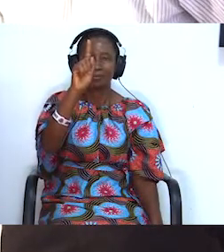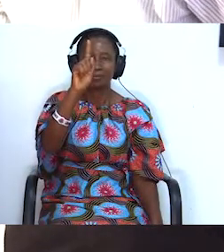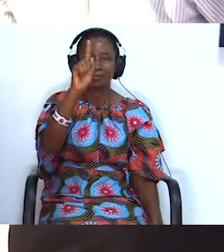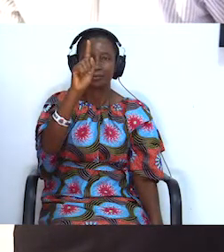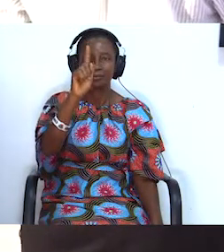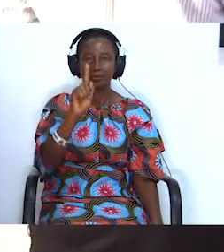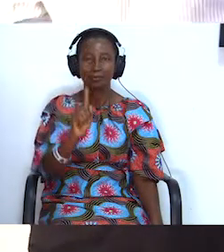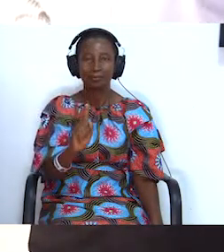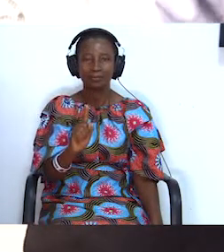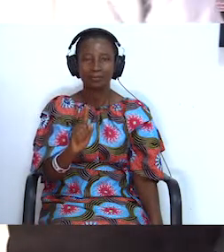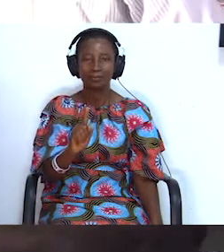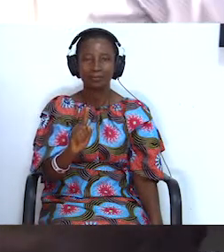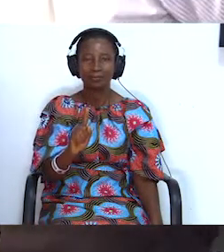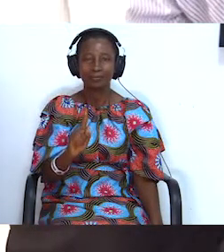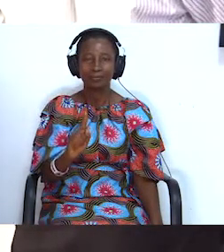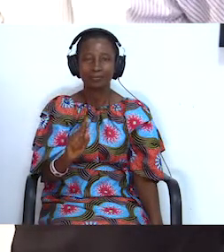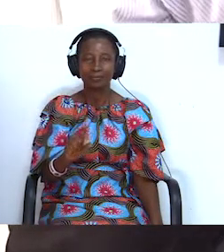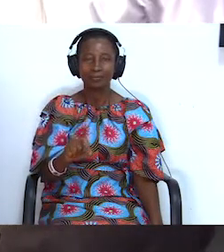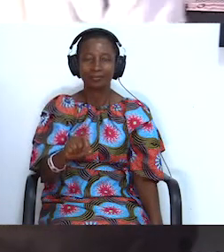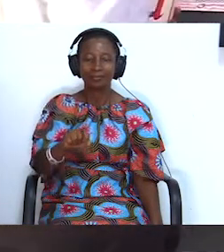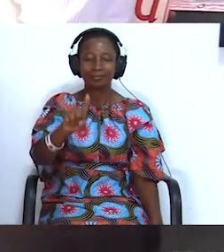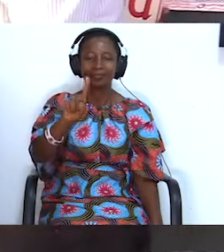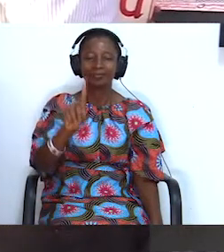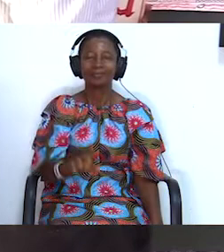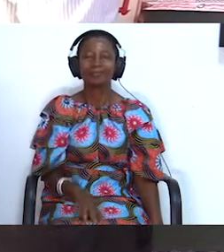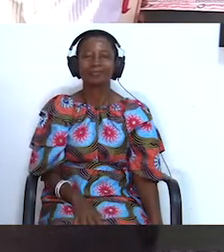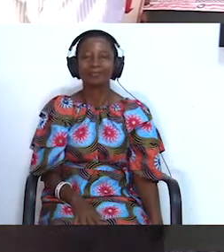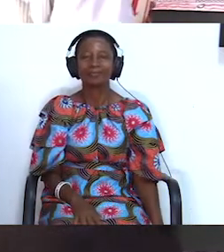down, and a flick.